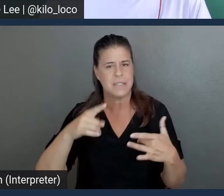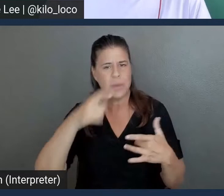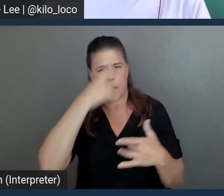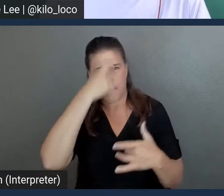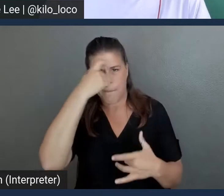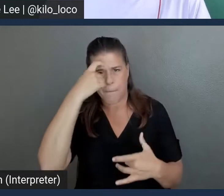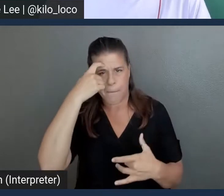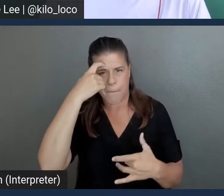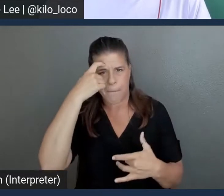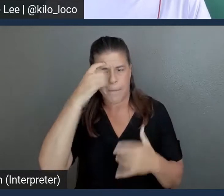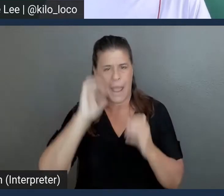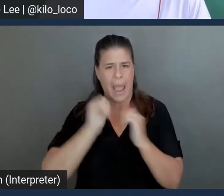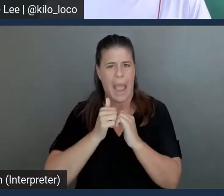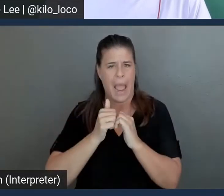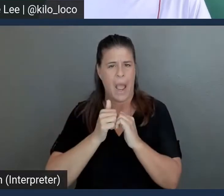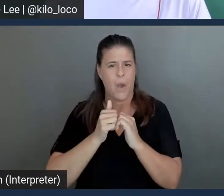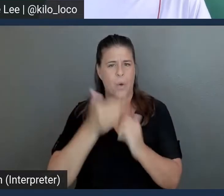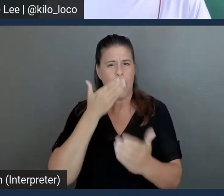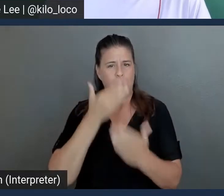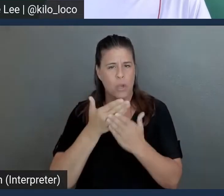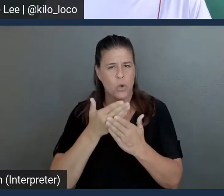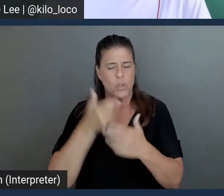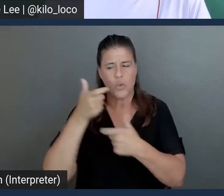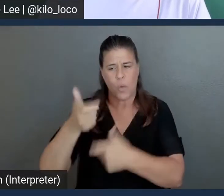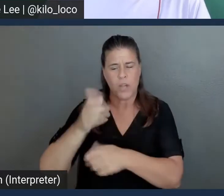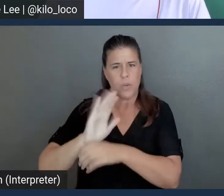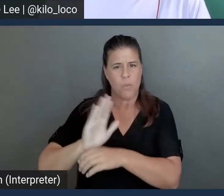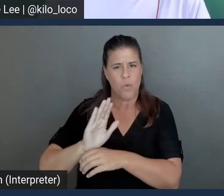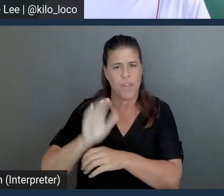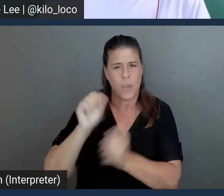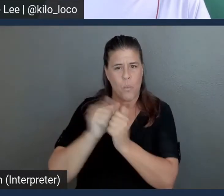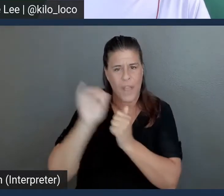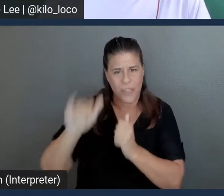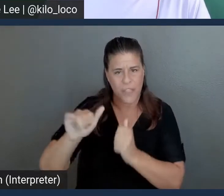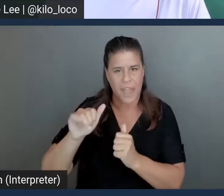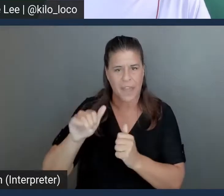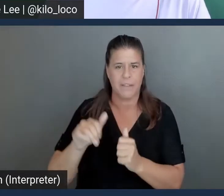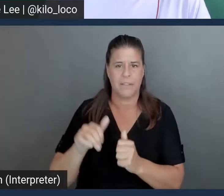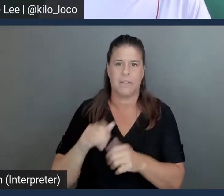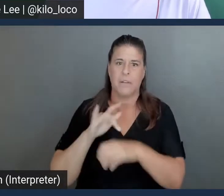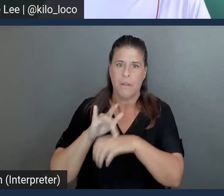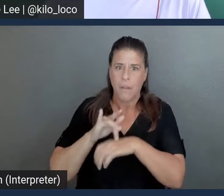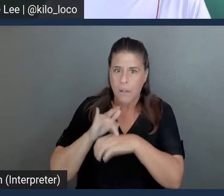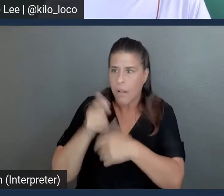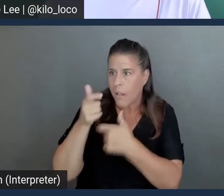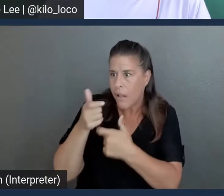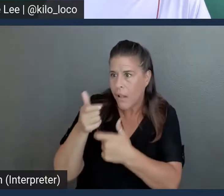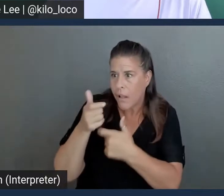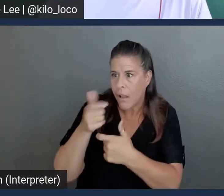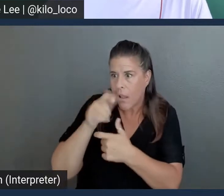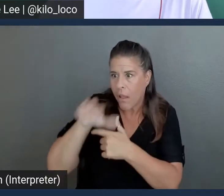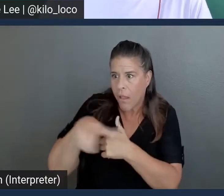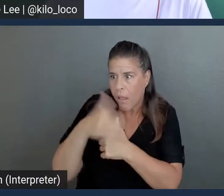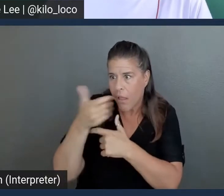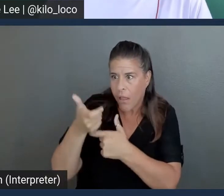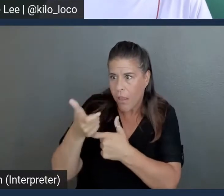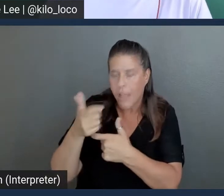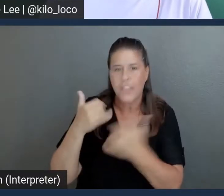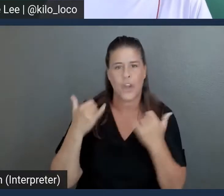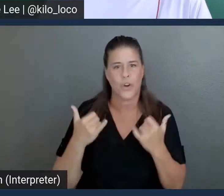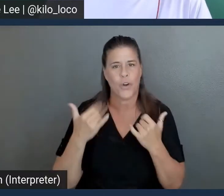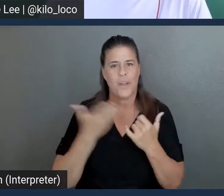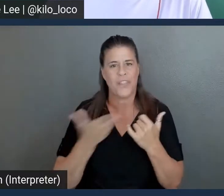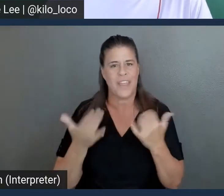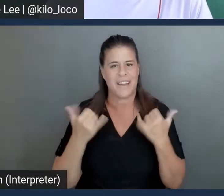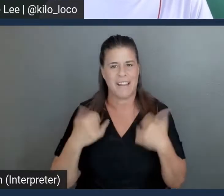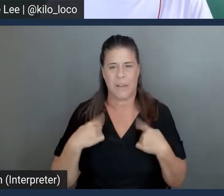how good it was to watch a movie on that. So binging is obviously a current thing that has